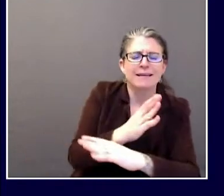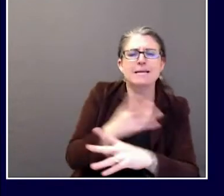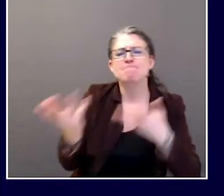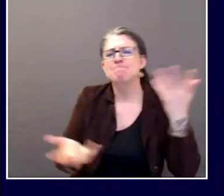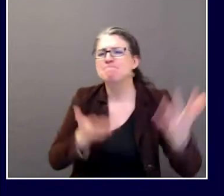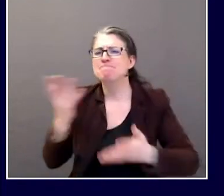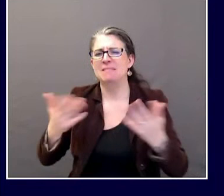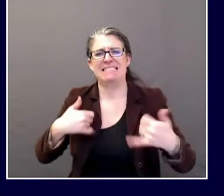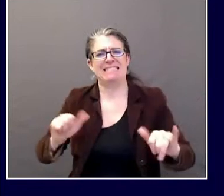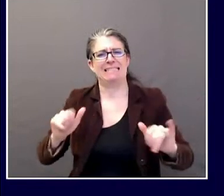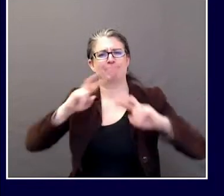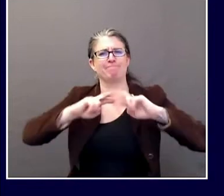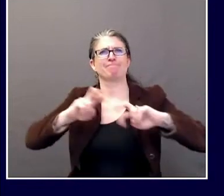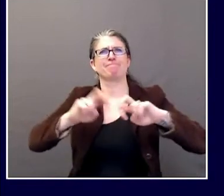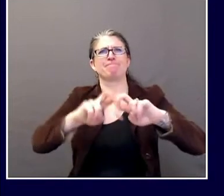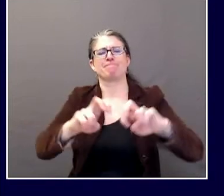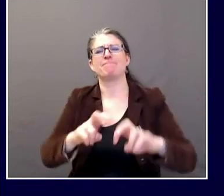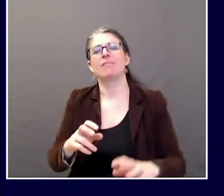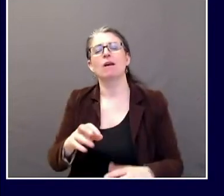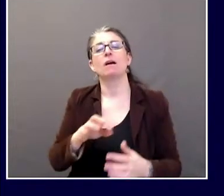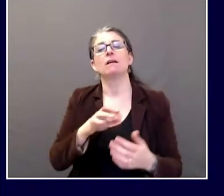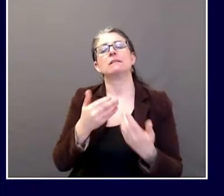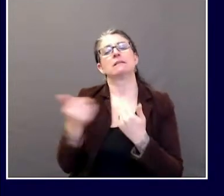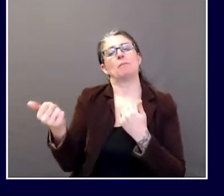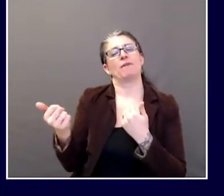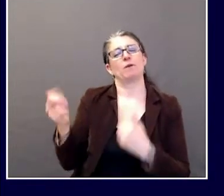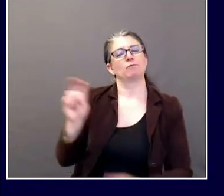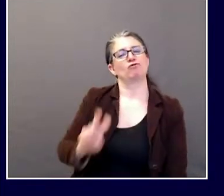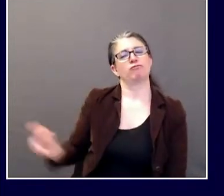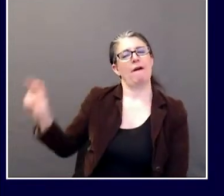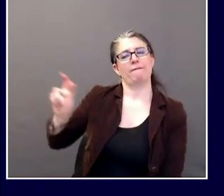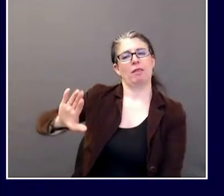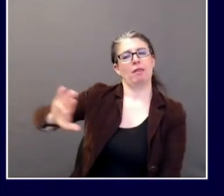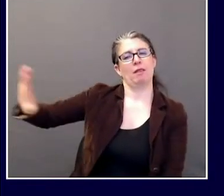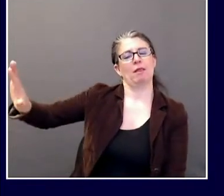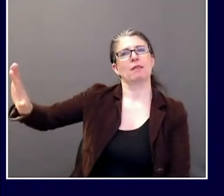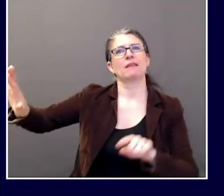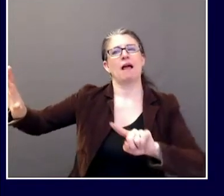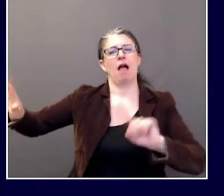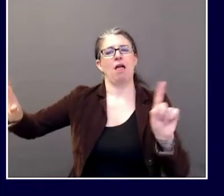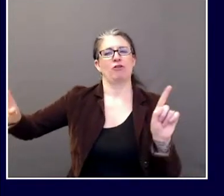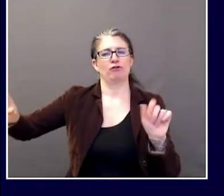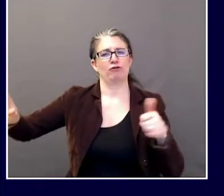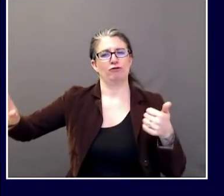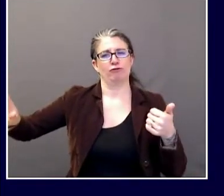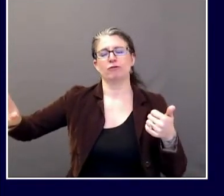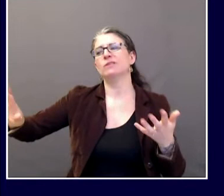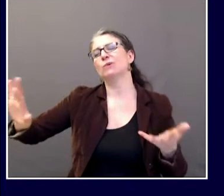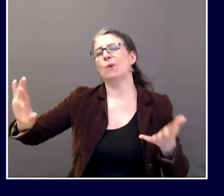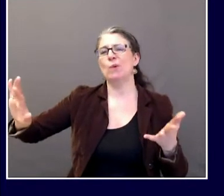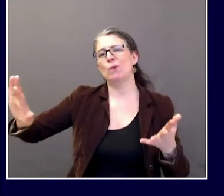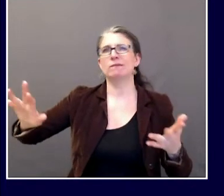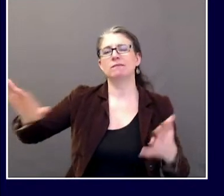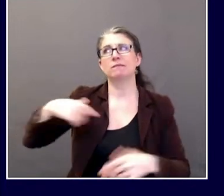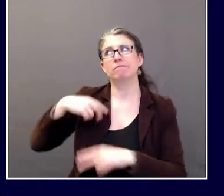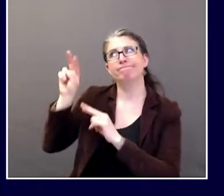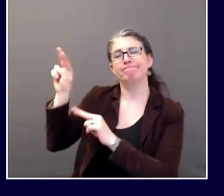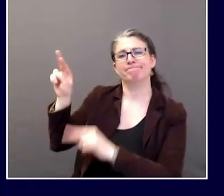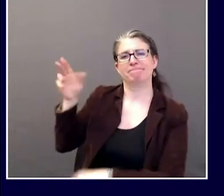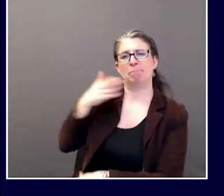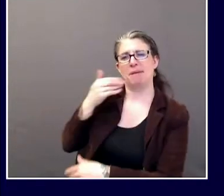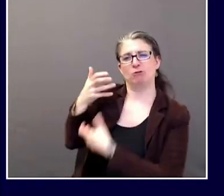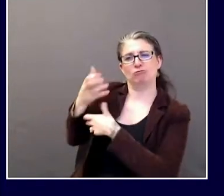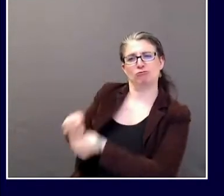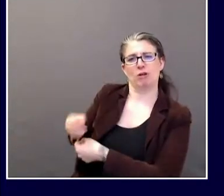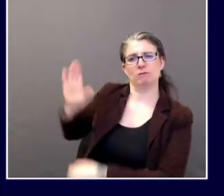evidence. We're also looking to see what the US CDC, what their analysis shows as well. So at this time, no final analysis